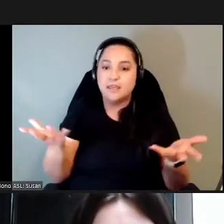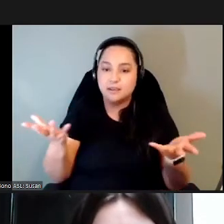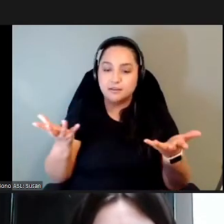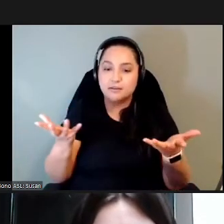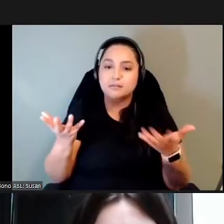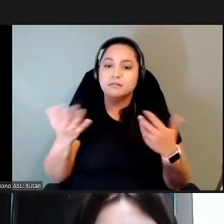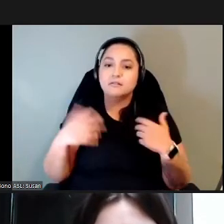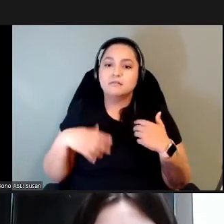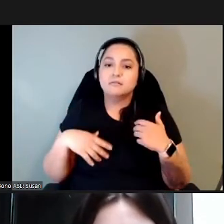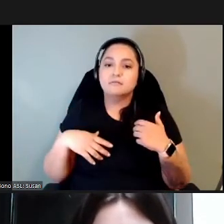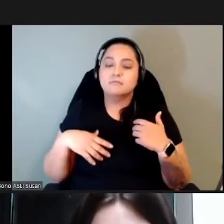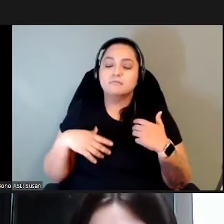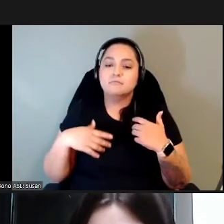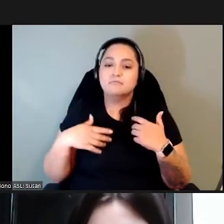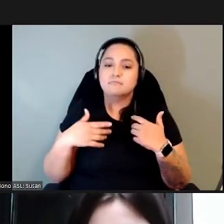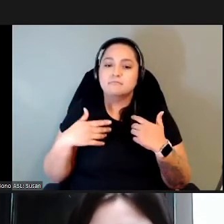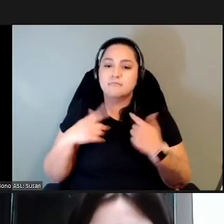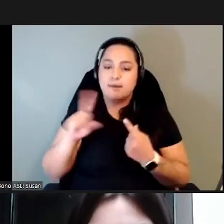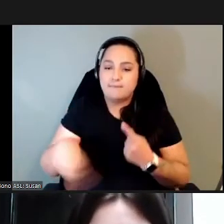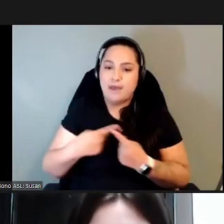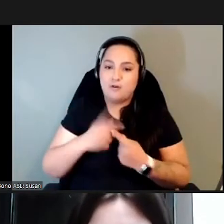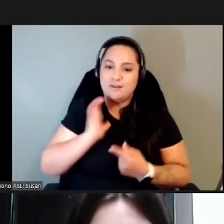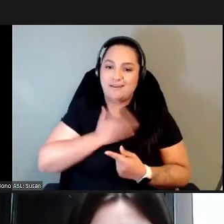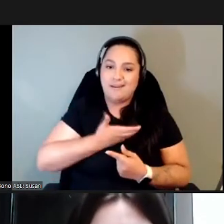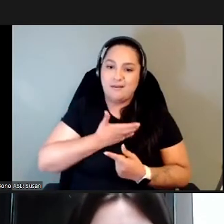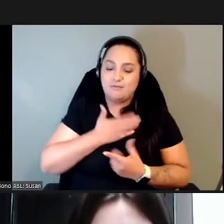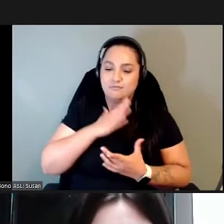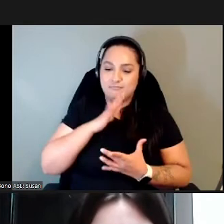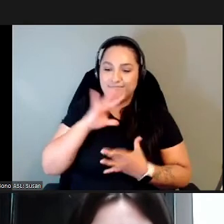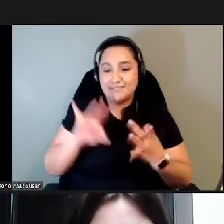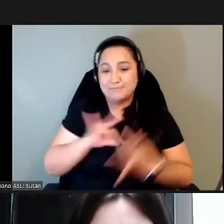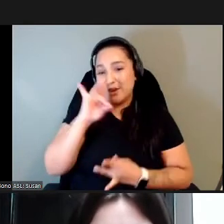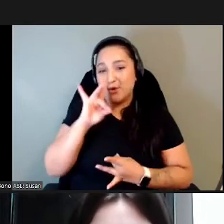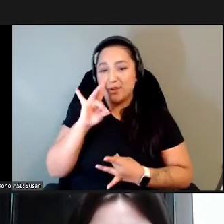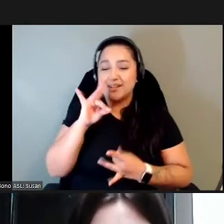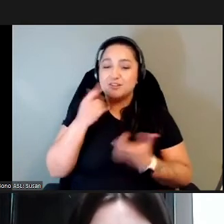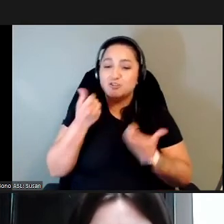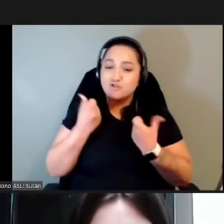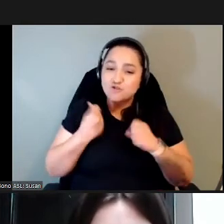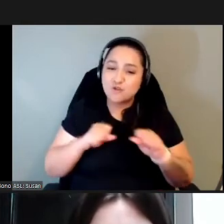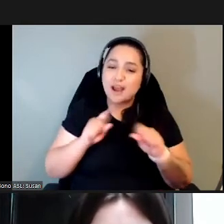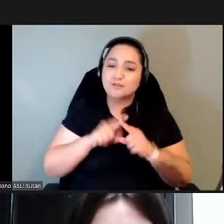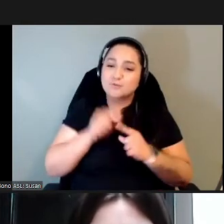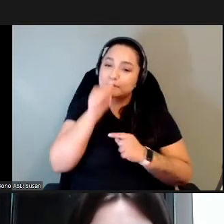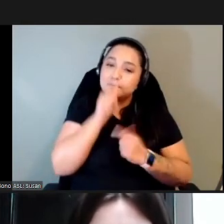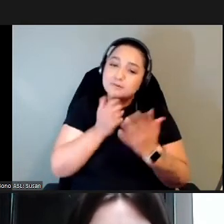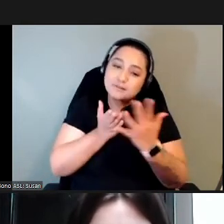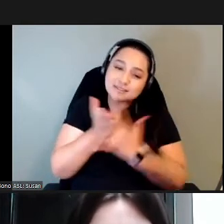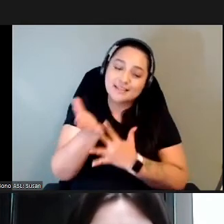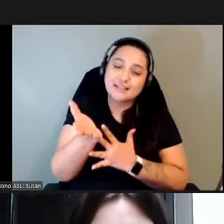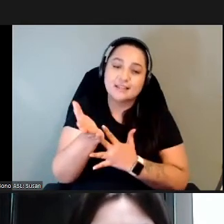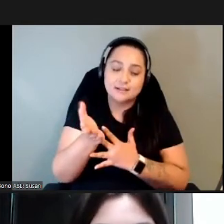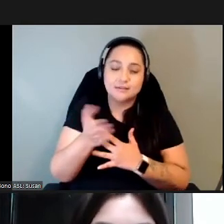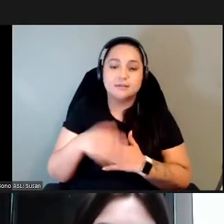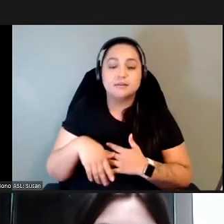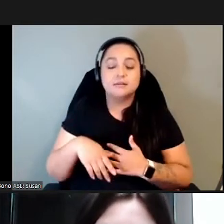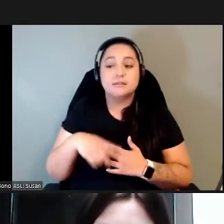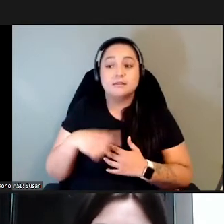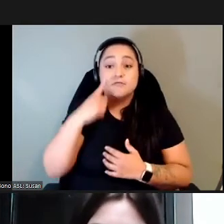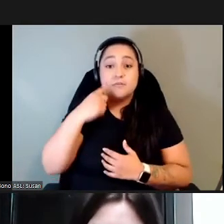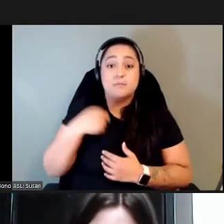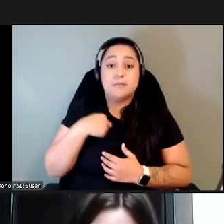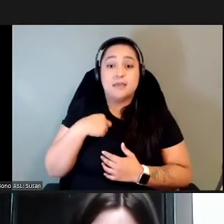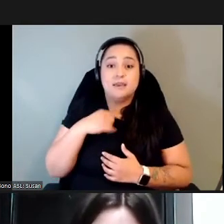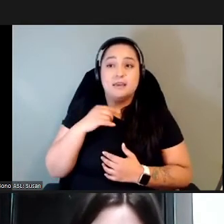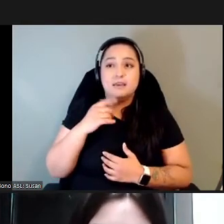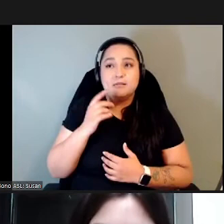is trying to be resilient amidst these large forces, right? And for me, that period of time in the late